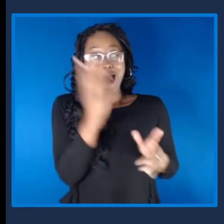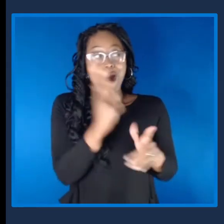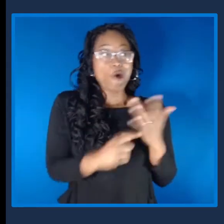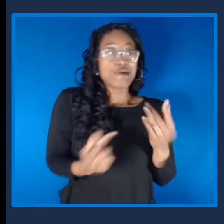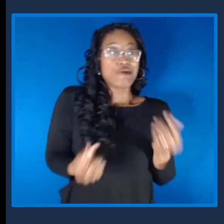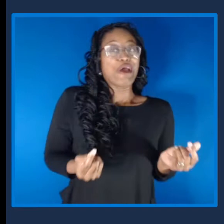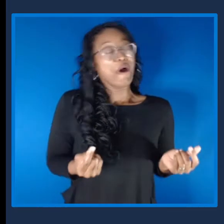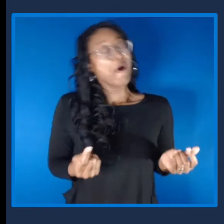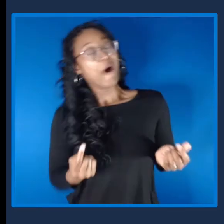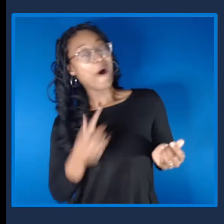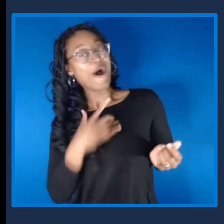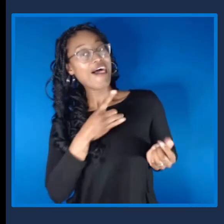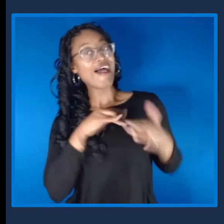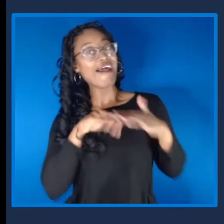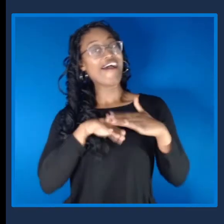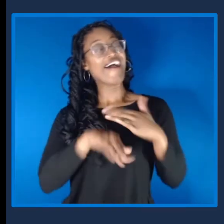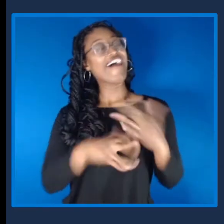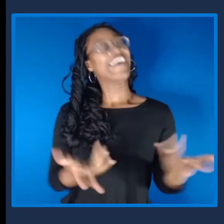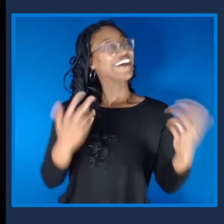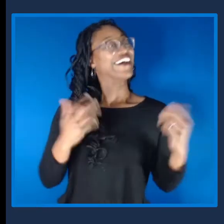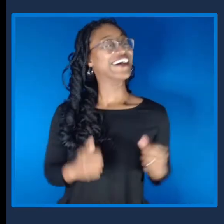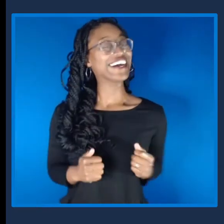this accessibility thing.